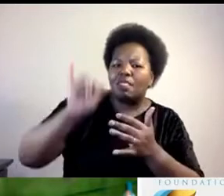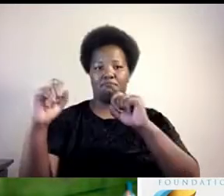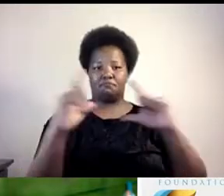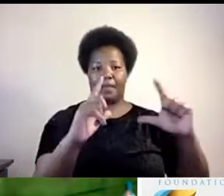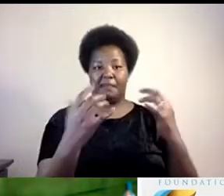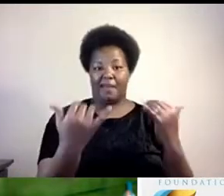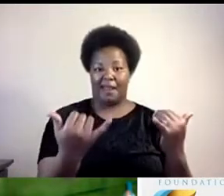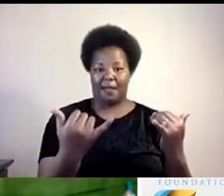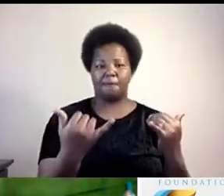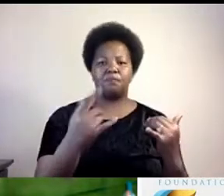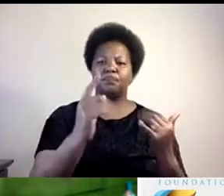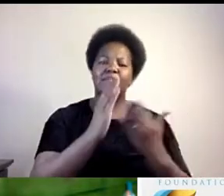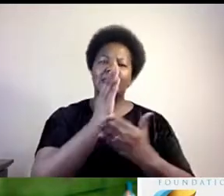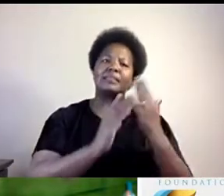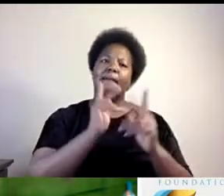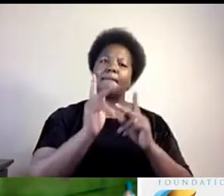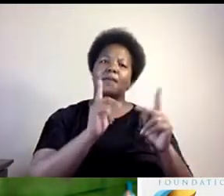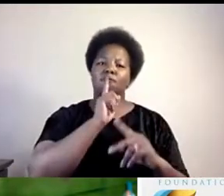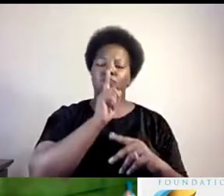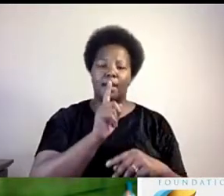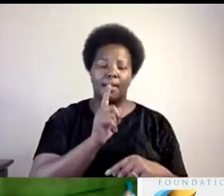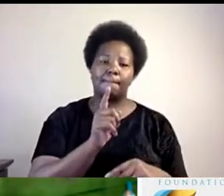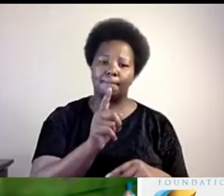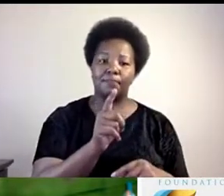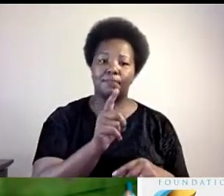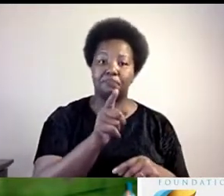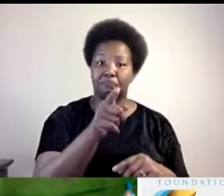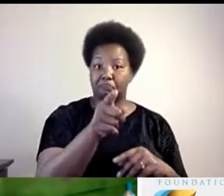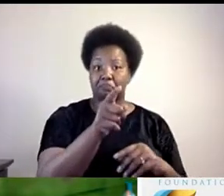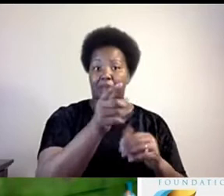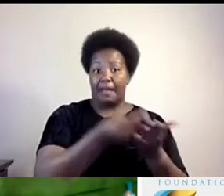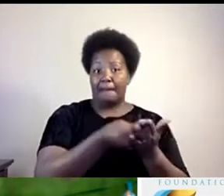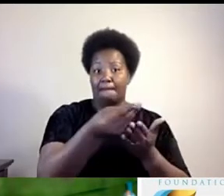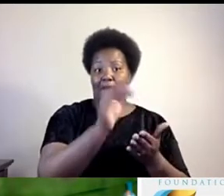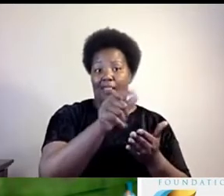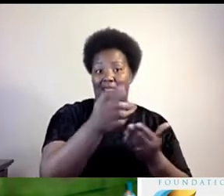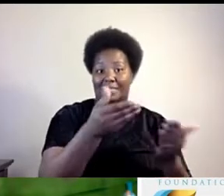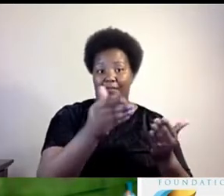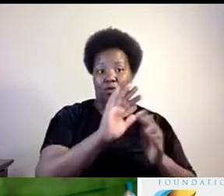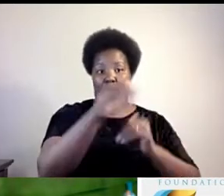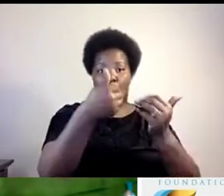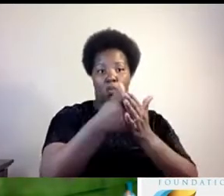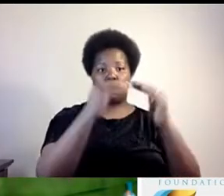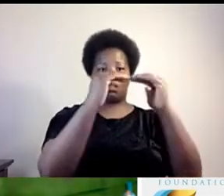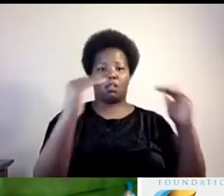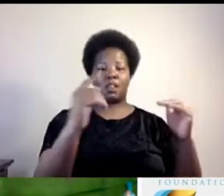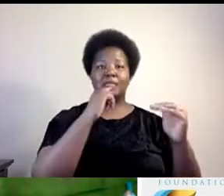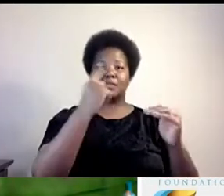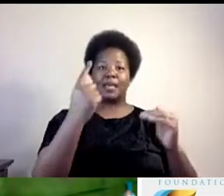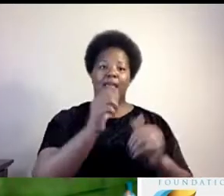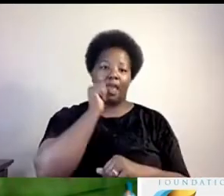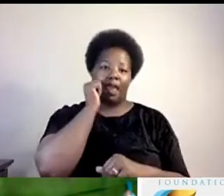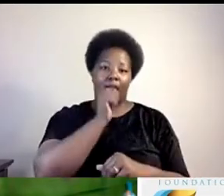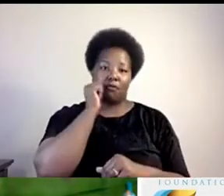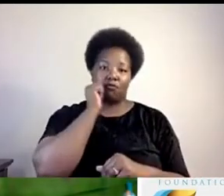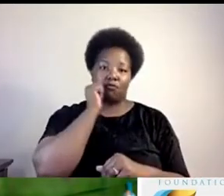plan? Some people are actually purchasing our services just as they would through the daily rate in a 1 to 3.